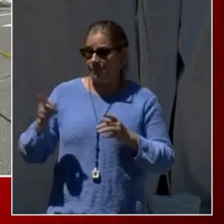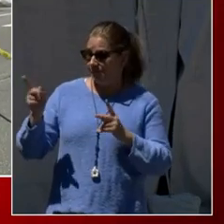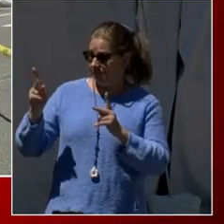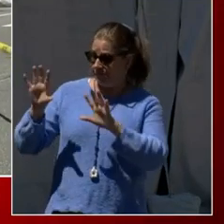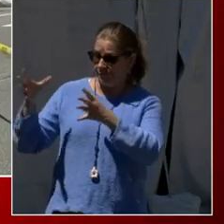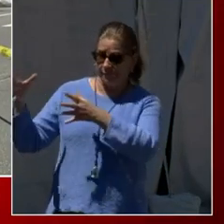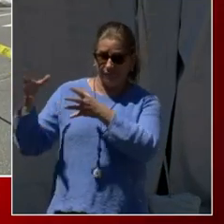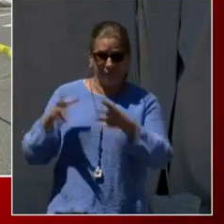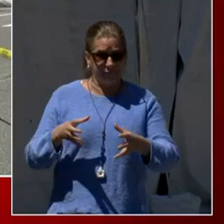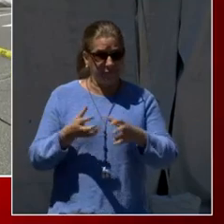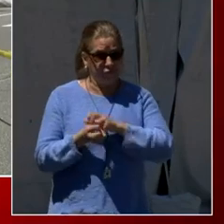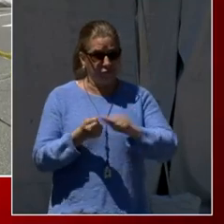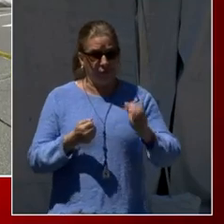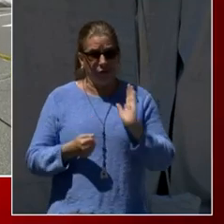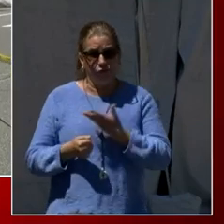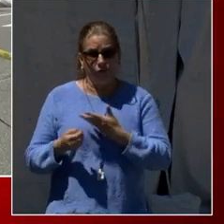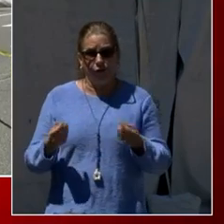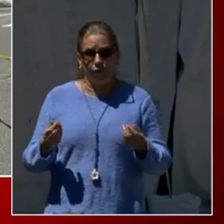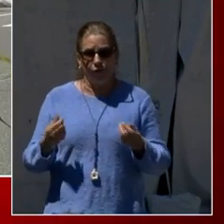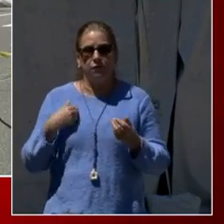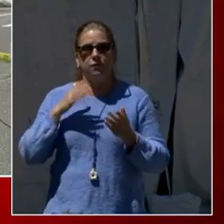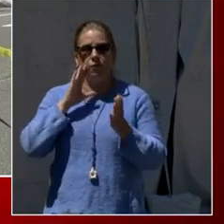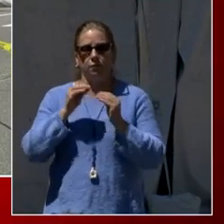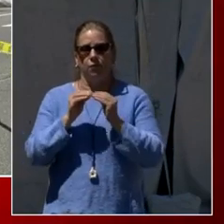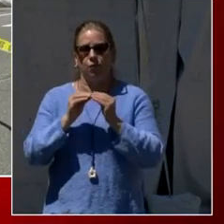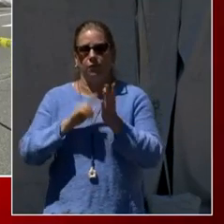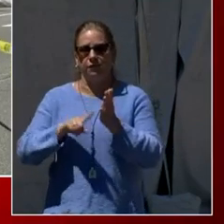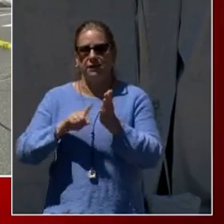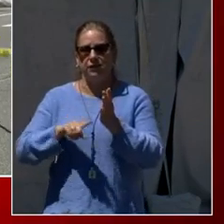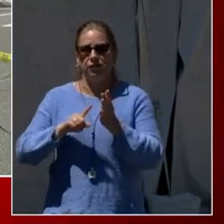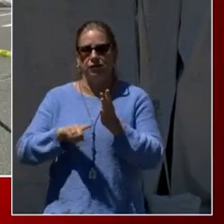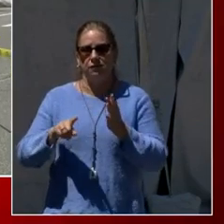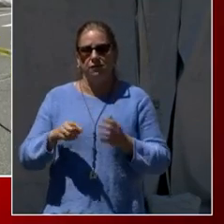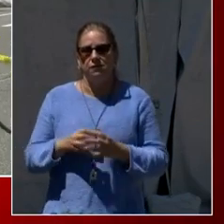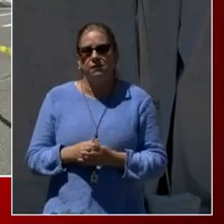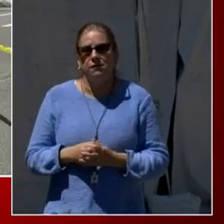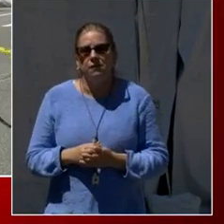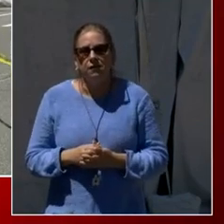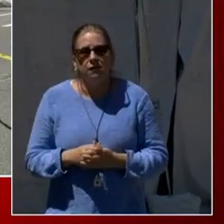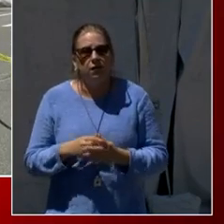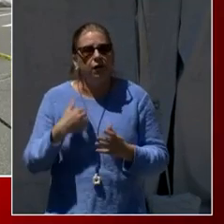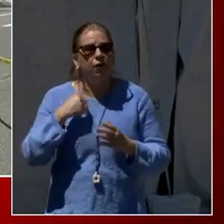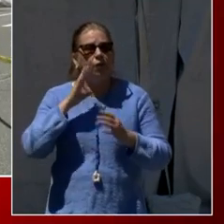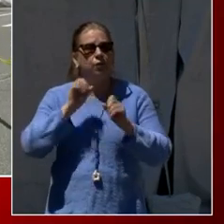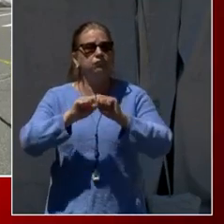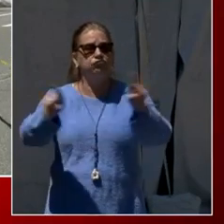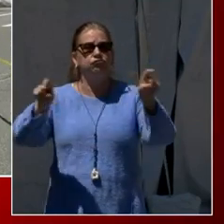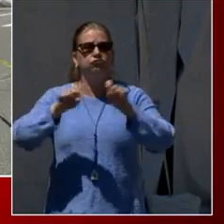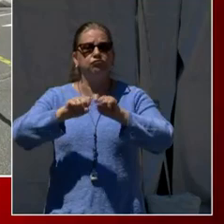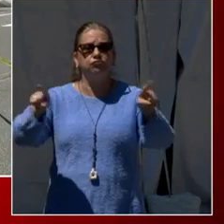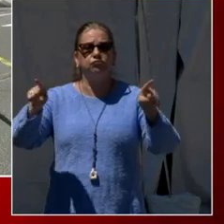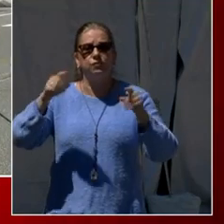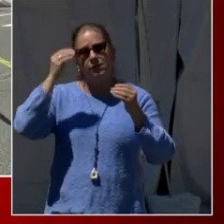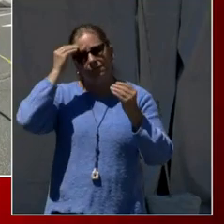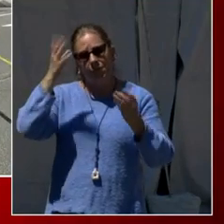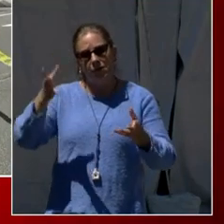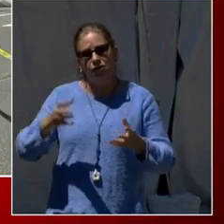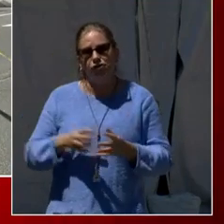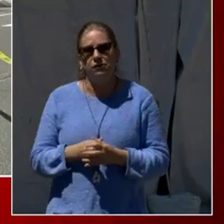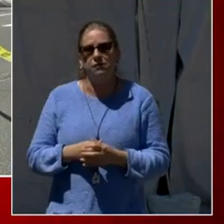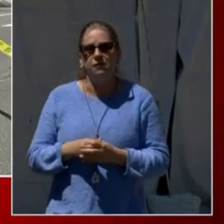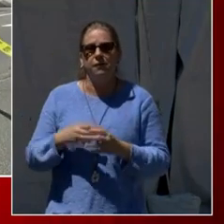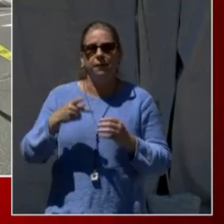looking at moving forward. We will release all of the demographics. My public information office will give you the names of the arrestees,